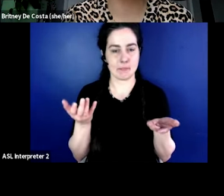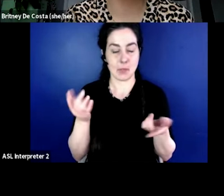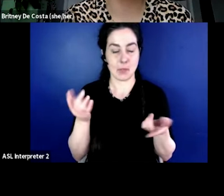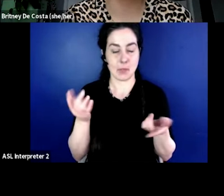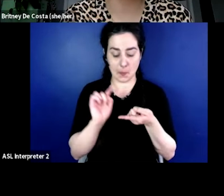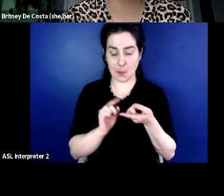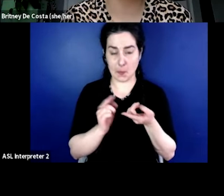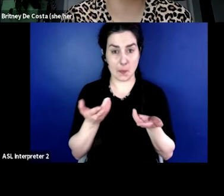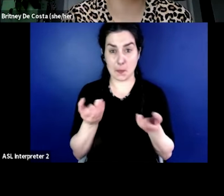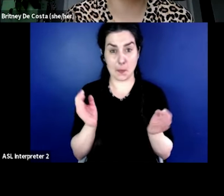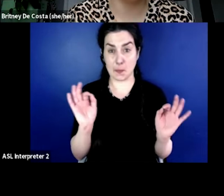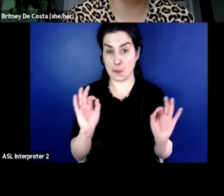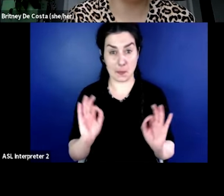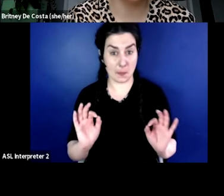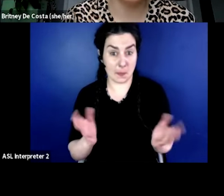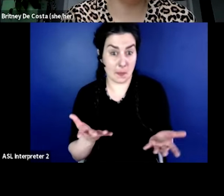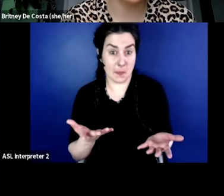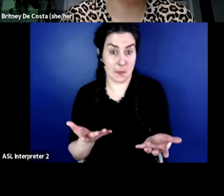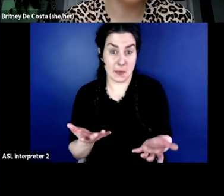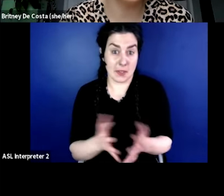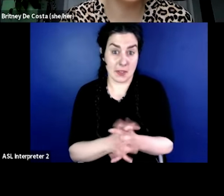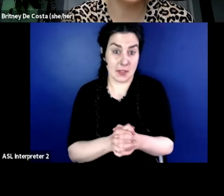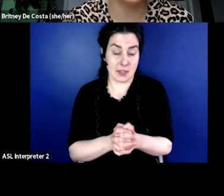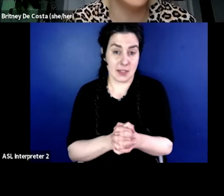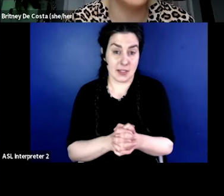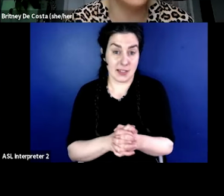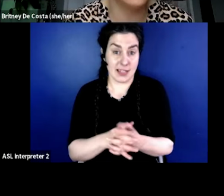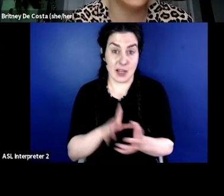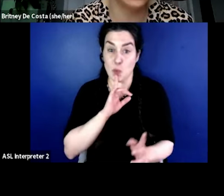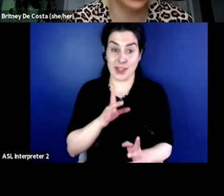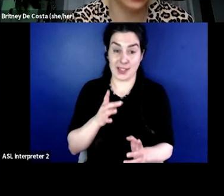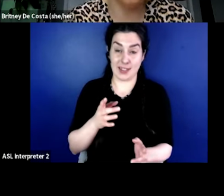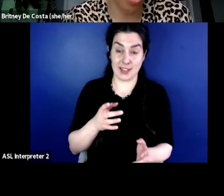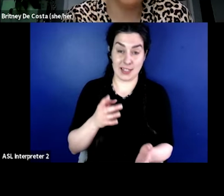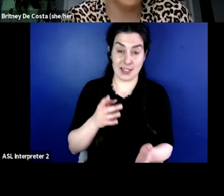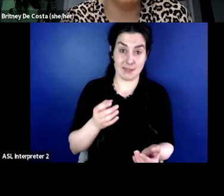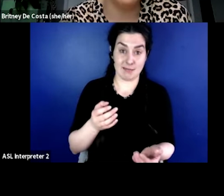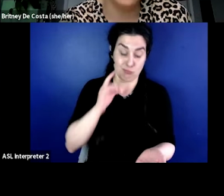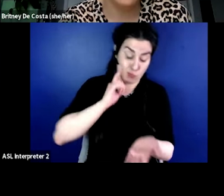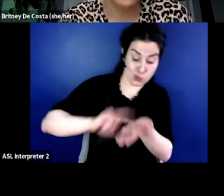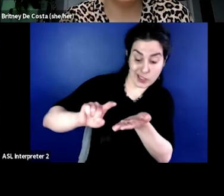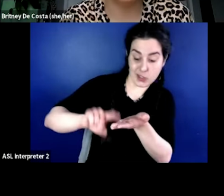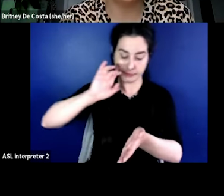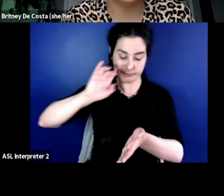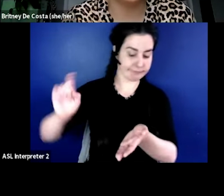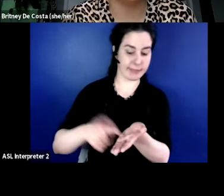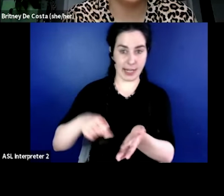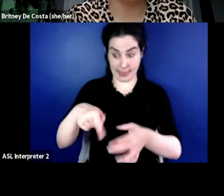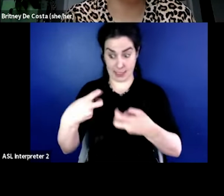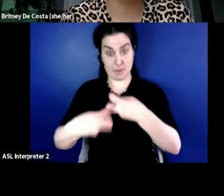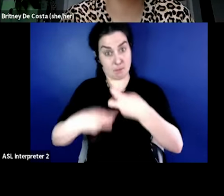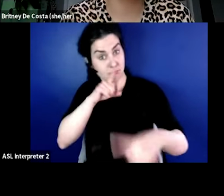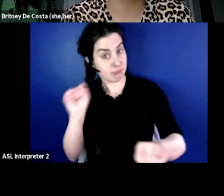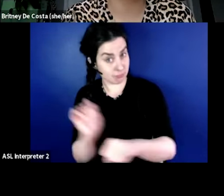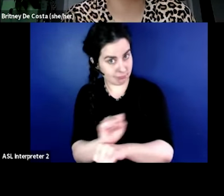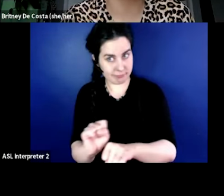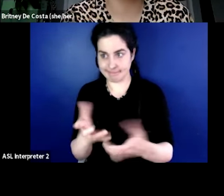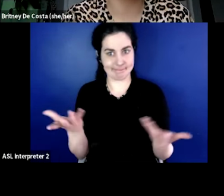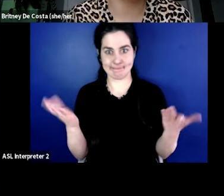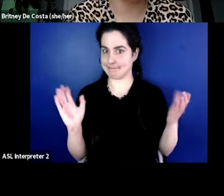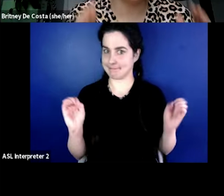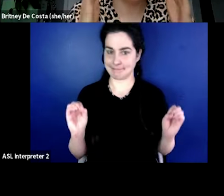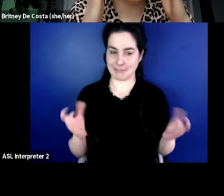and little research to one, acknowledge that this is a problem, a real issue, and two,